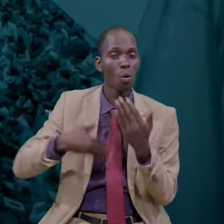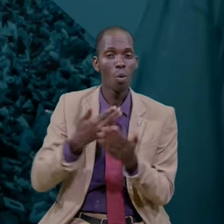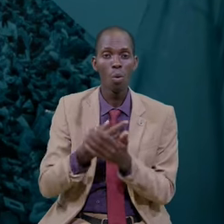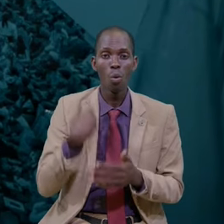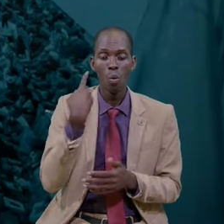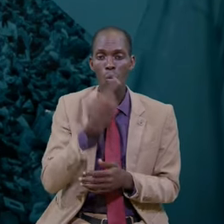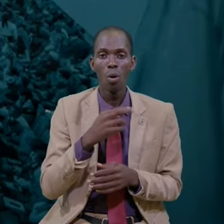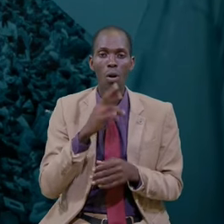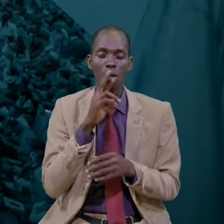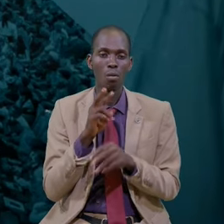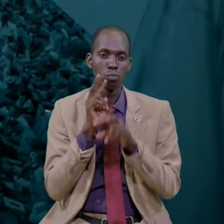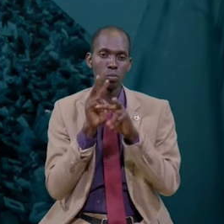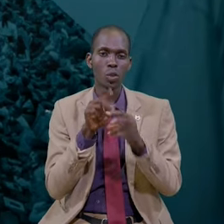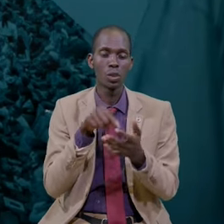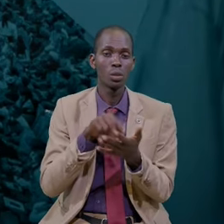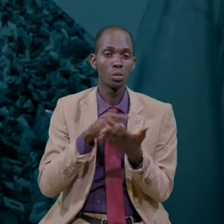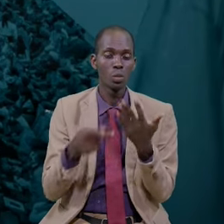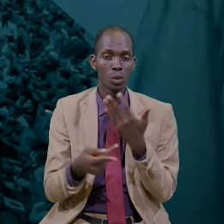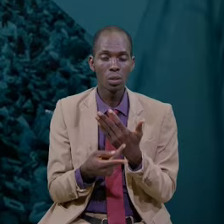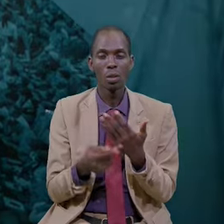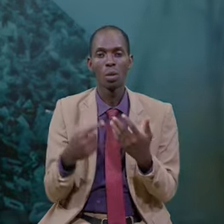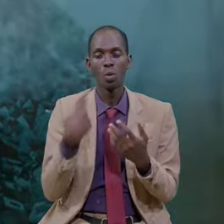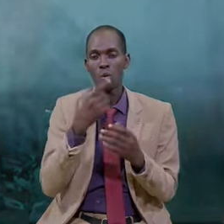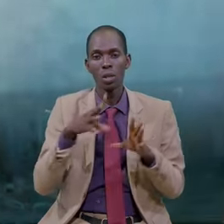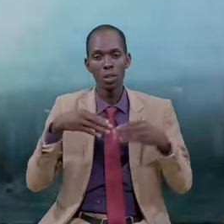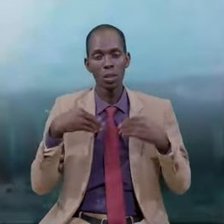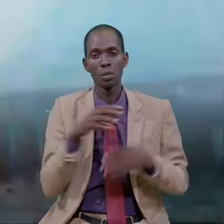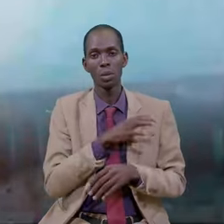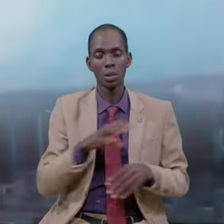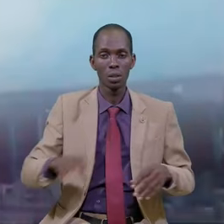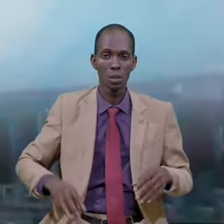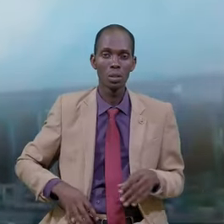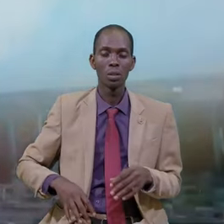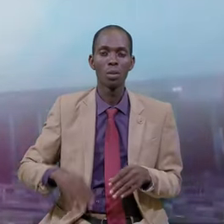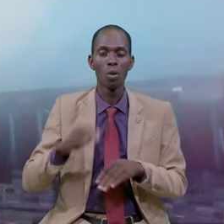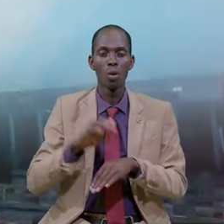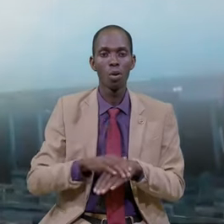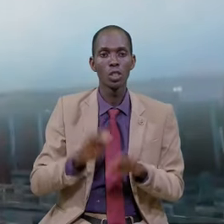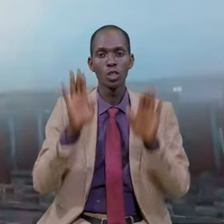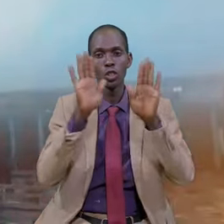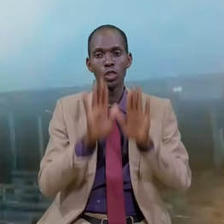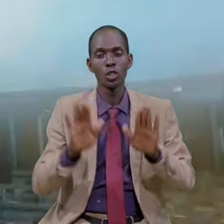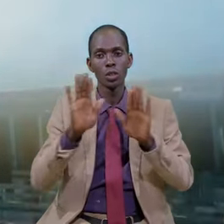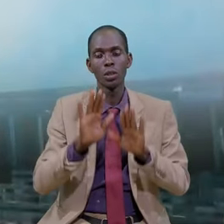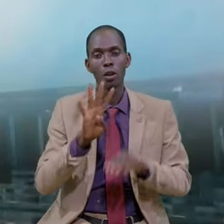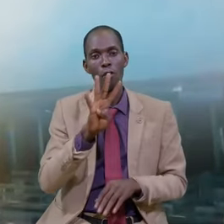online who gave their lives to Christ on Sunday 4th August